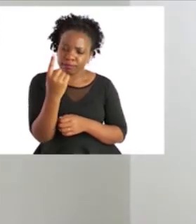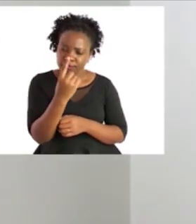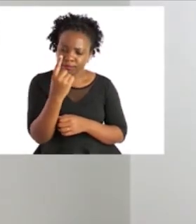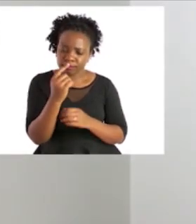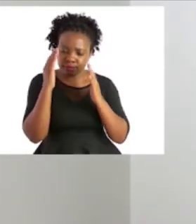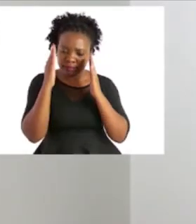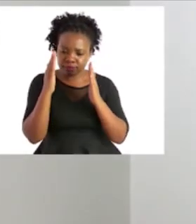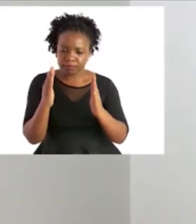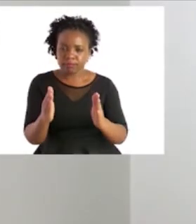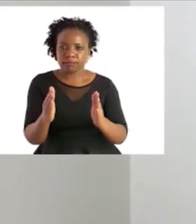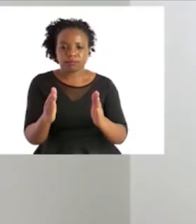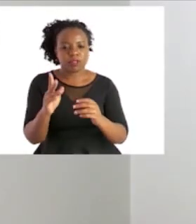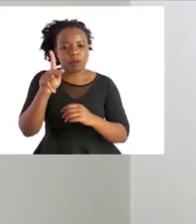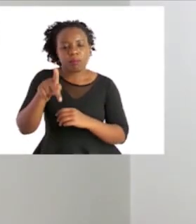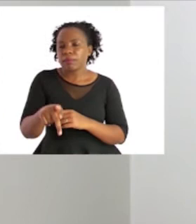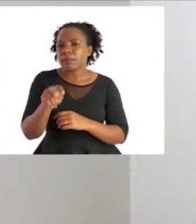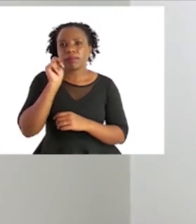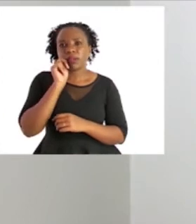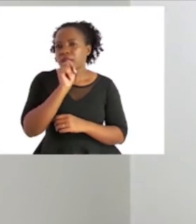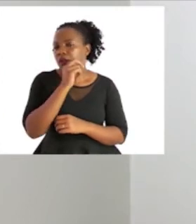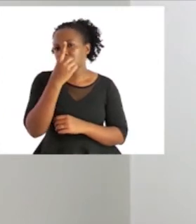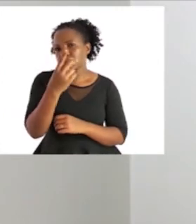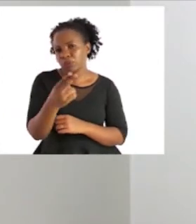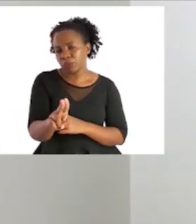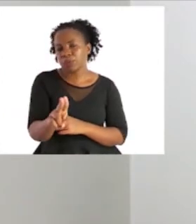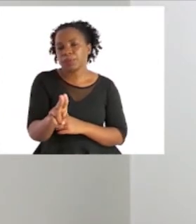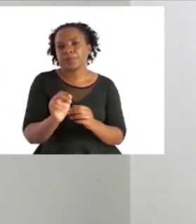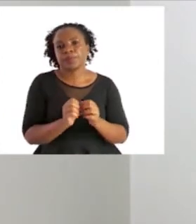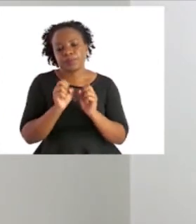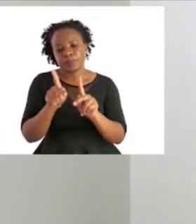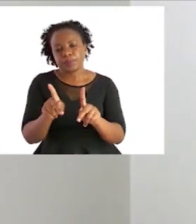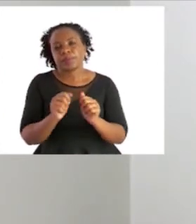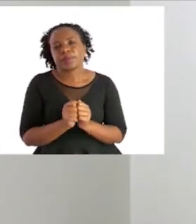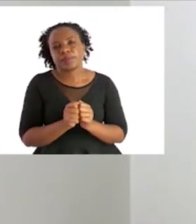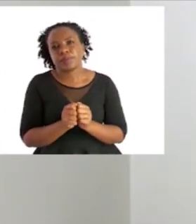pictures, not proper nouns. Right.